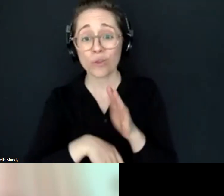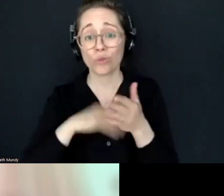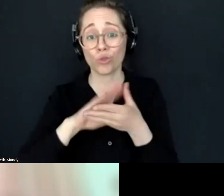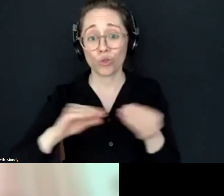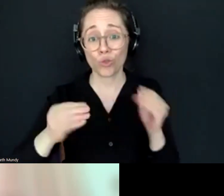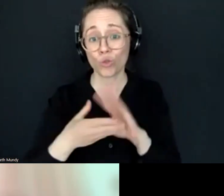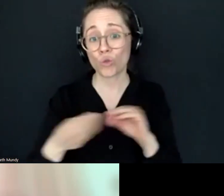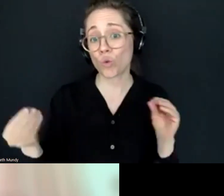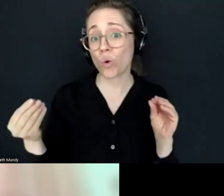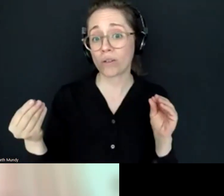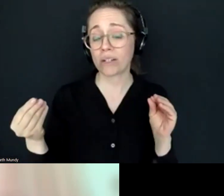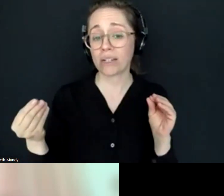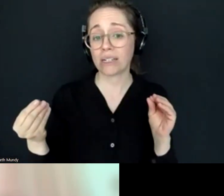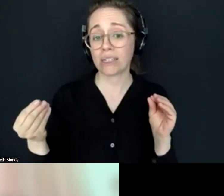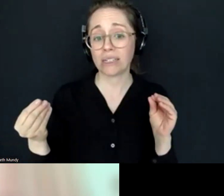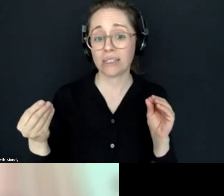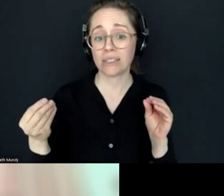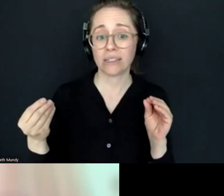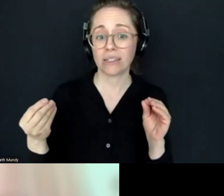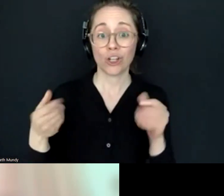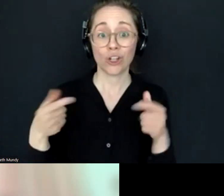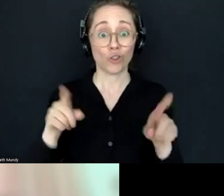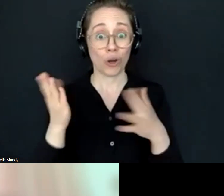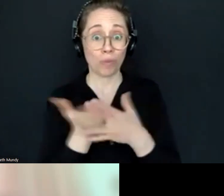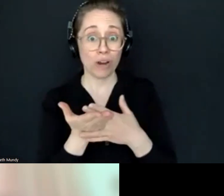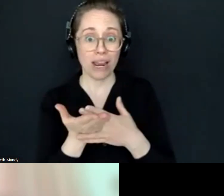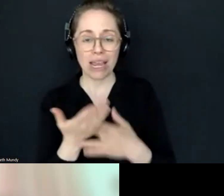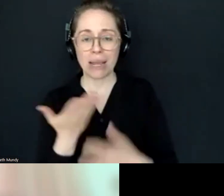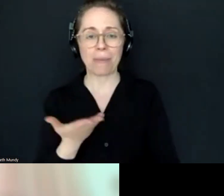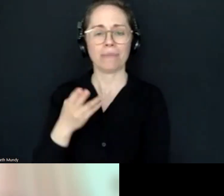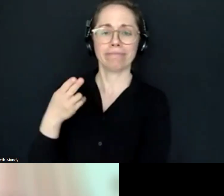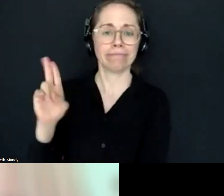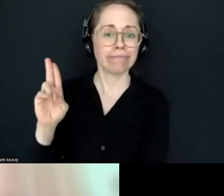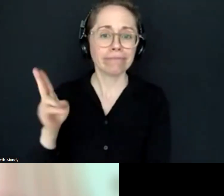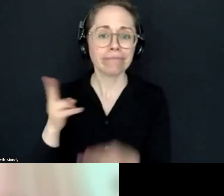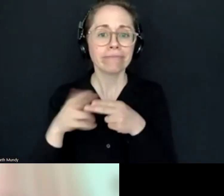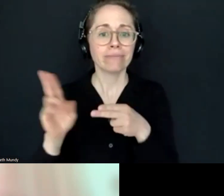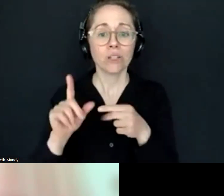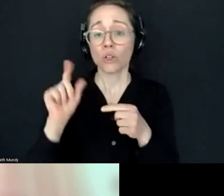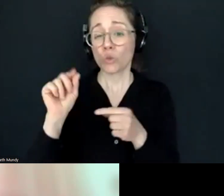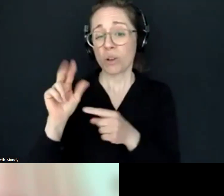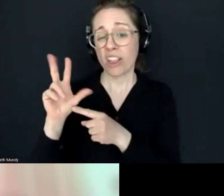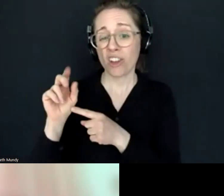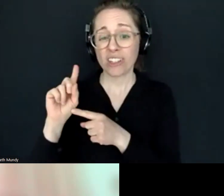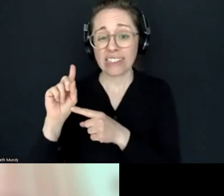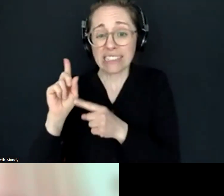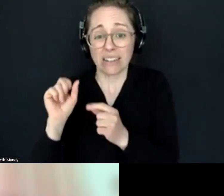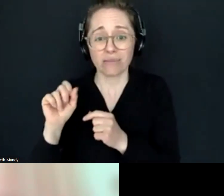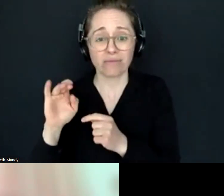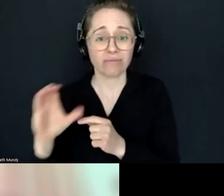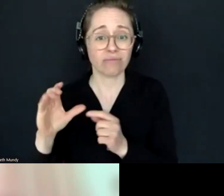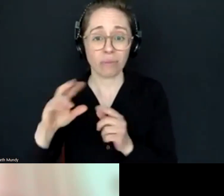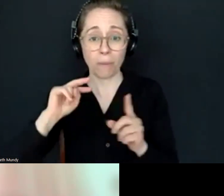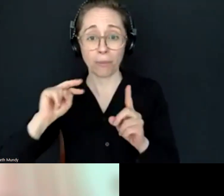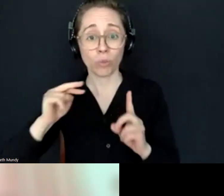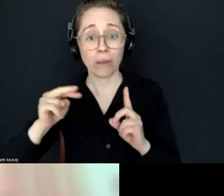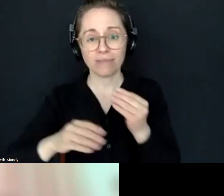breaks or, maybe quick, 20, 30-second perspectives, in